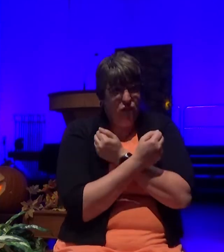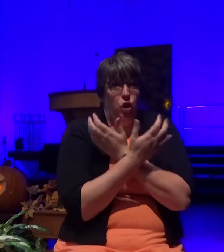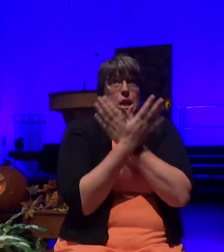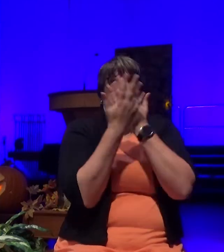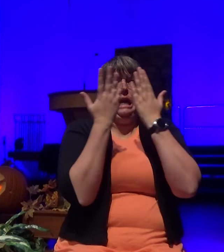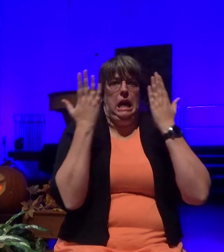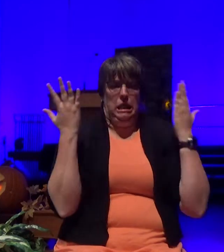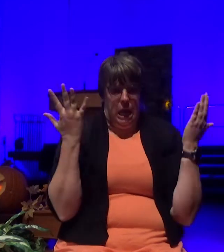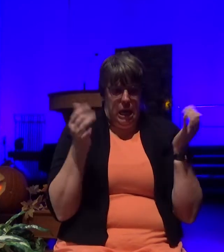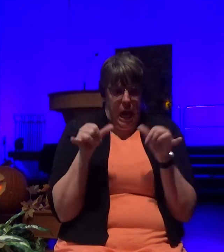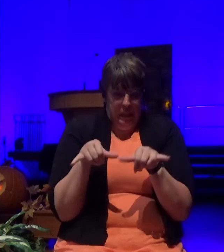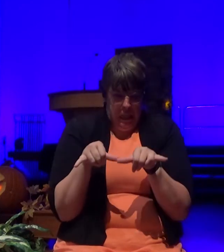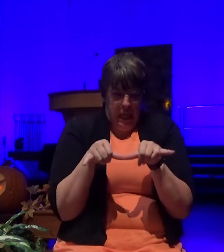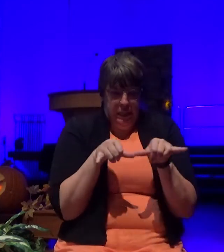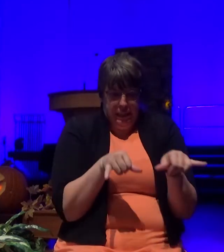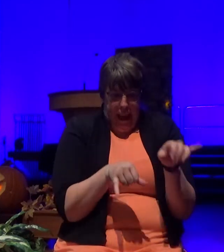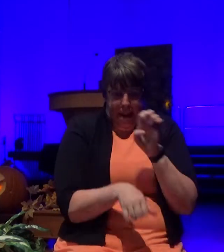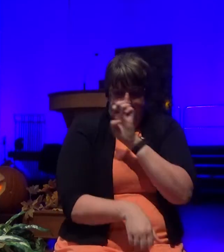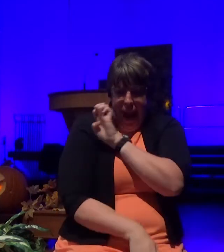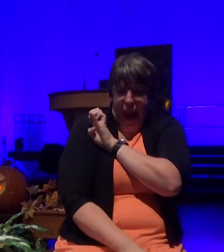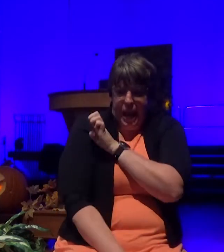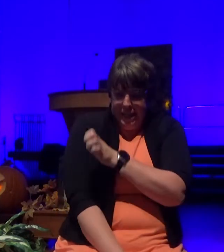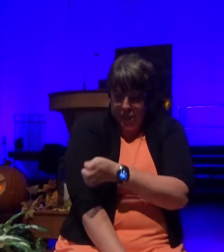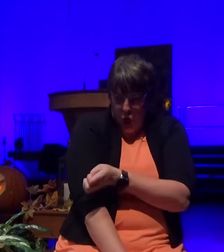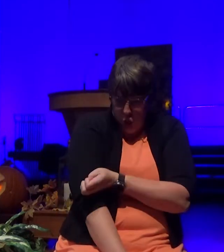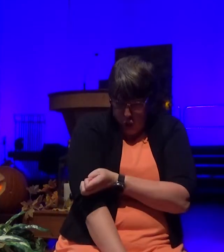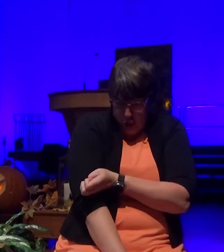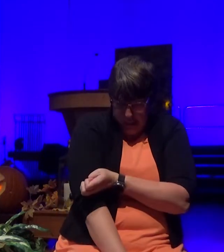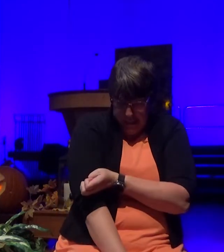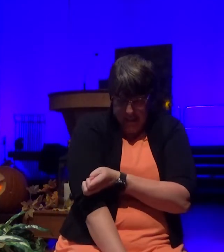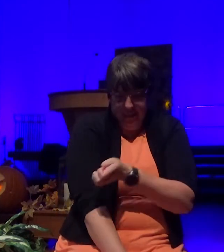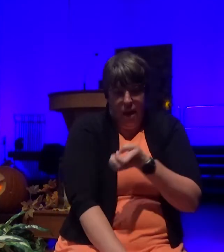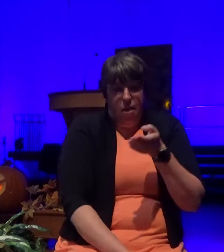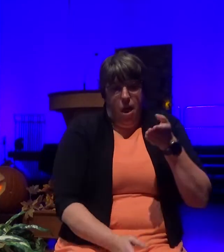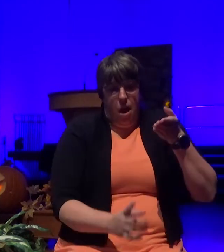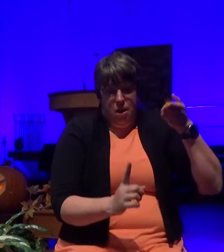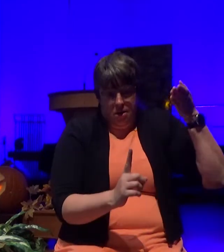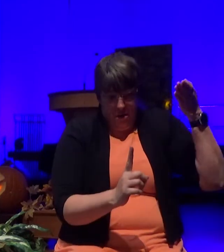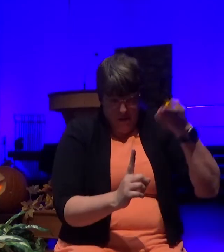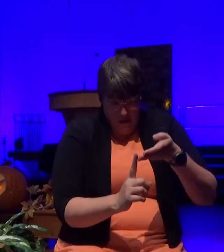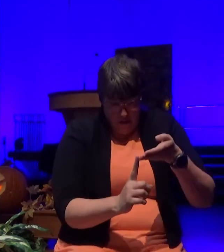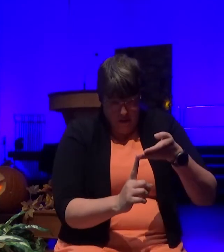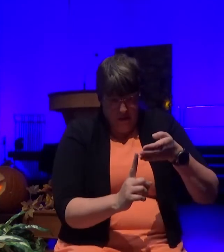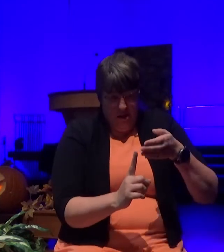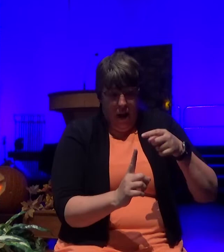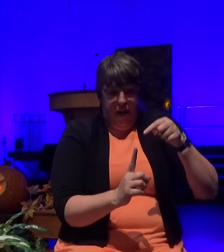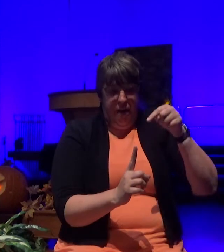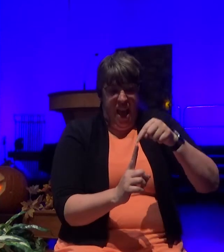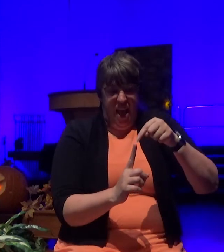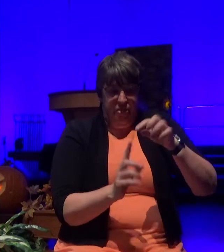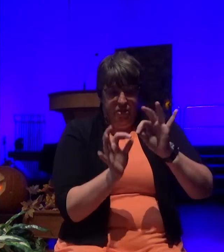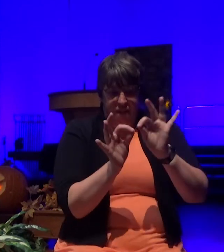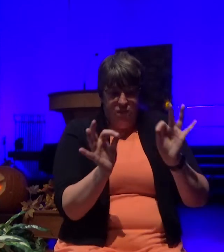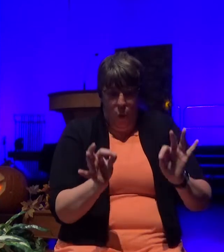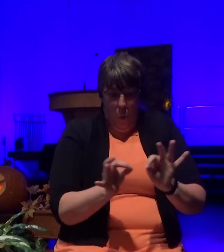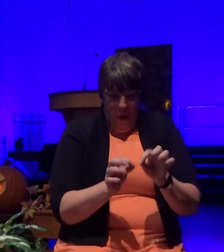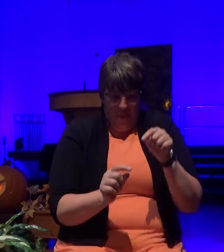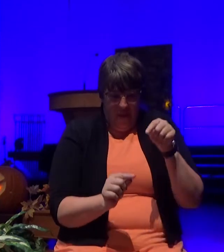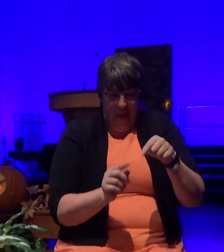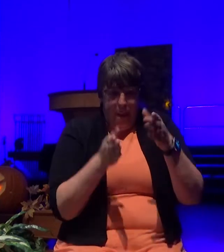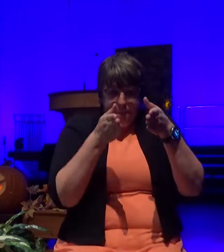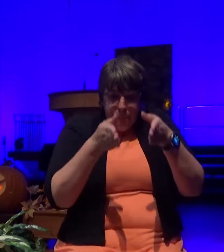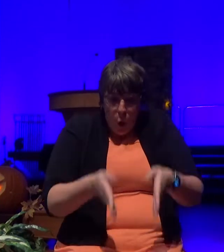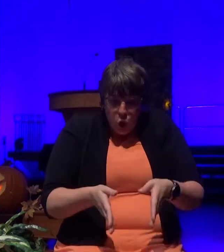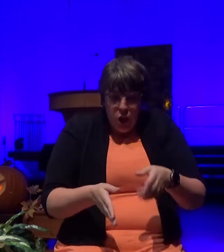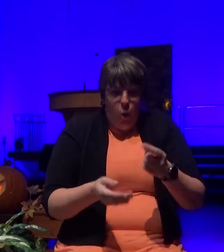which specifies itself in the form of that thing or that person or that expression. And